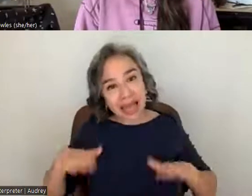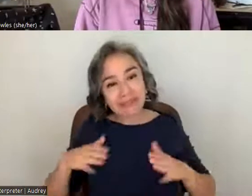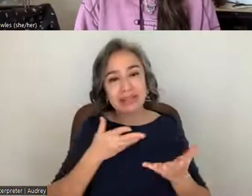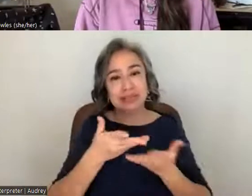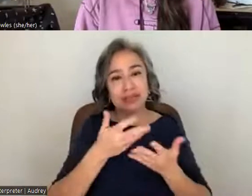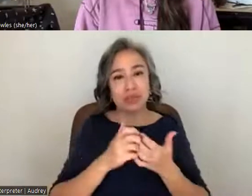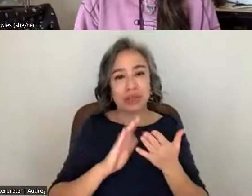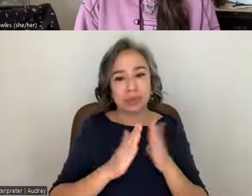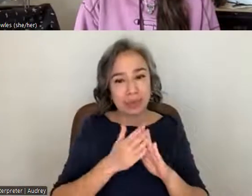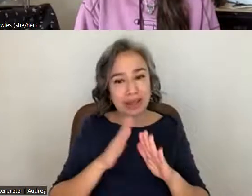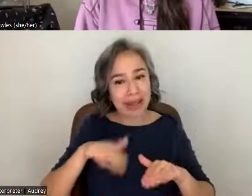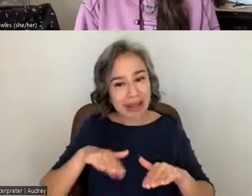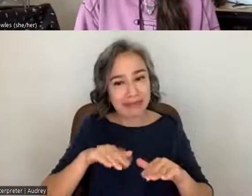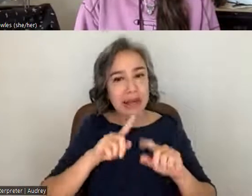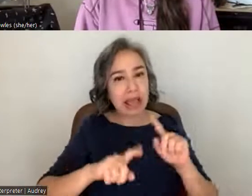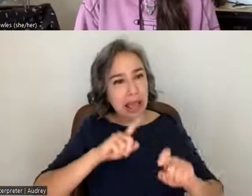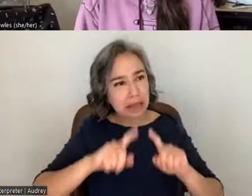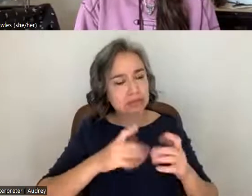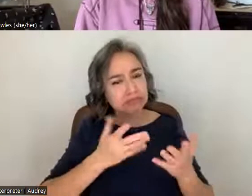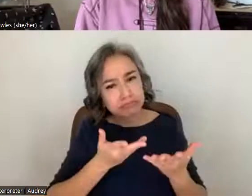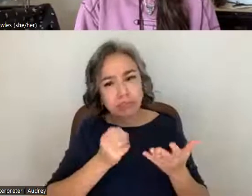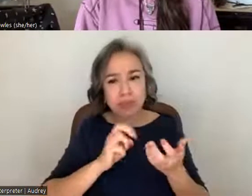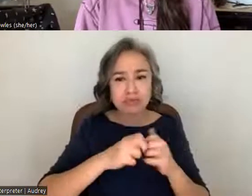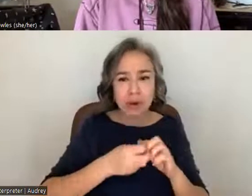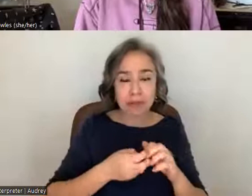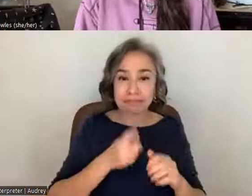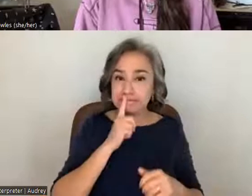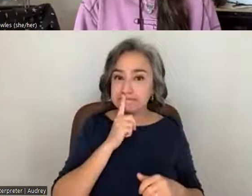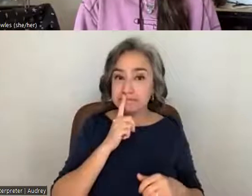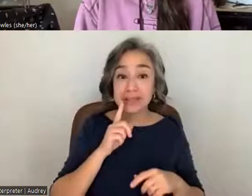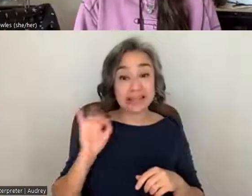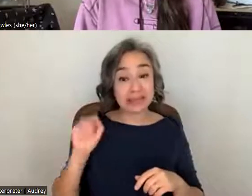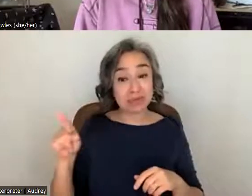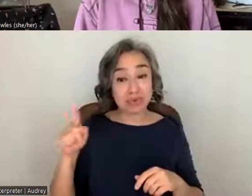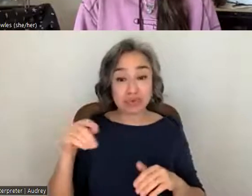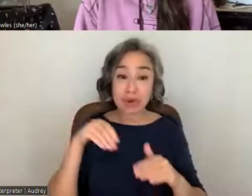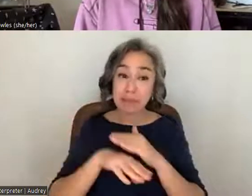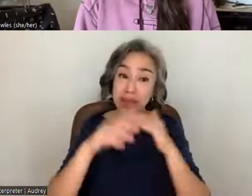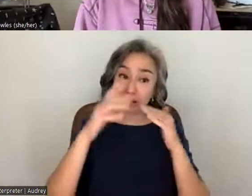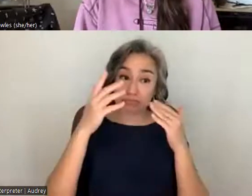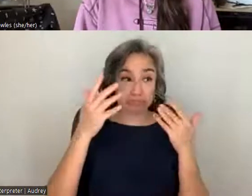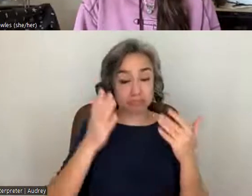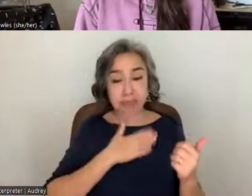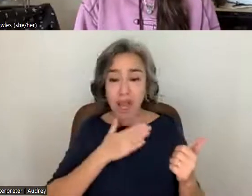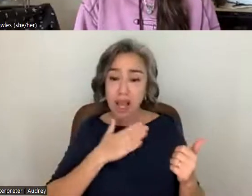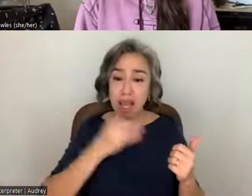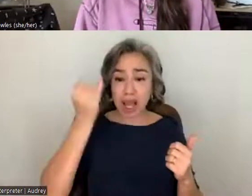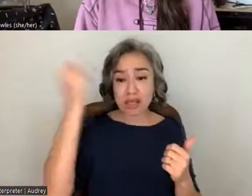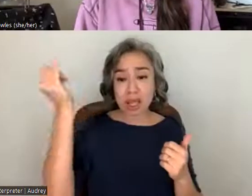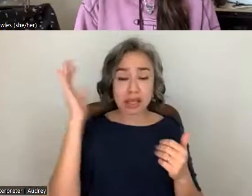what is the problem? And if you come in with your ideas of a solution, usually there's just a